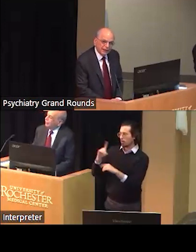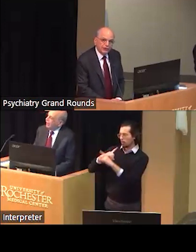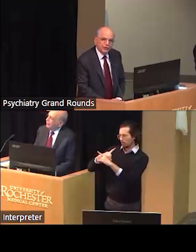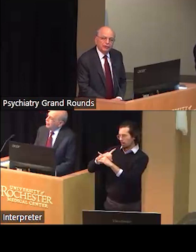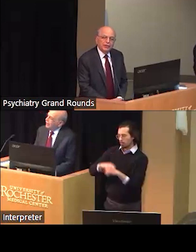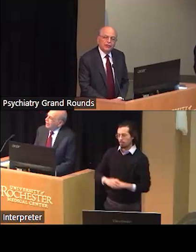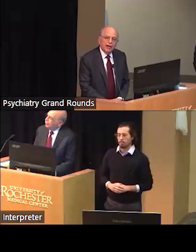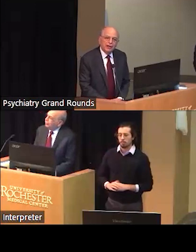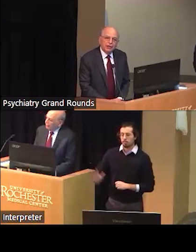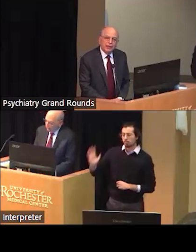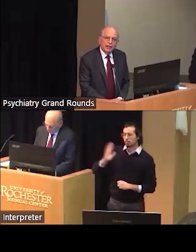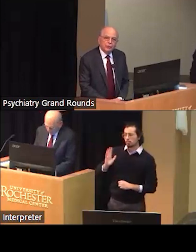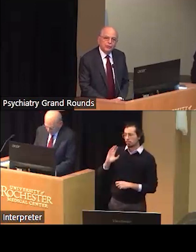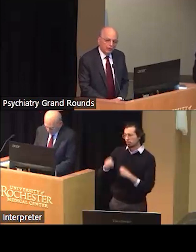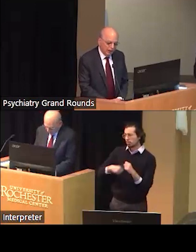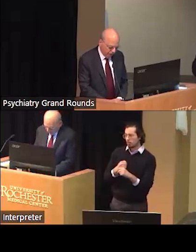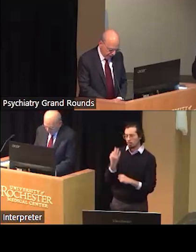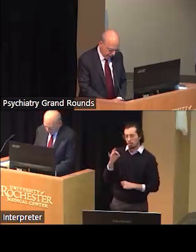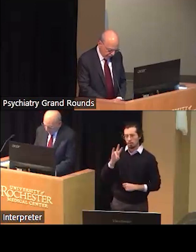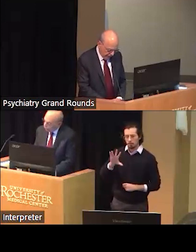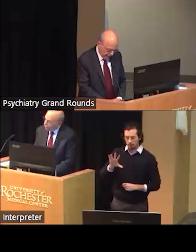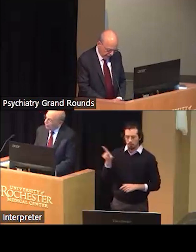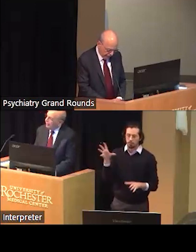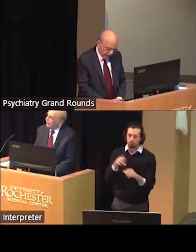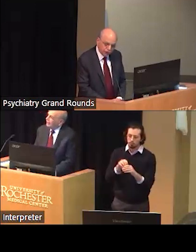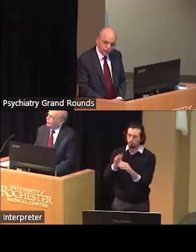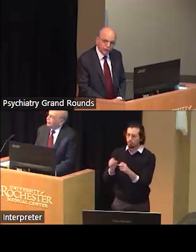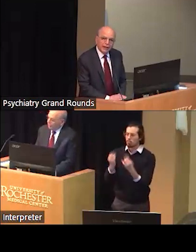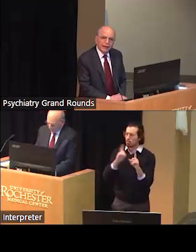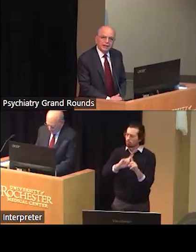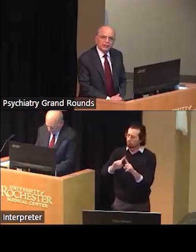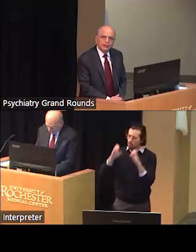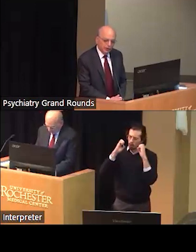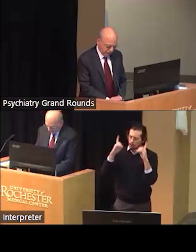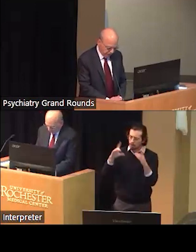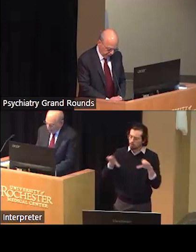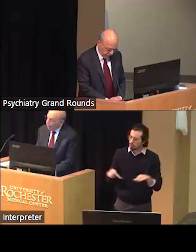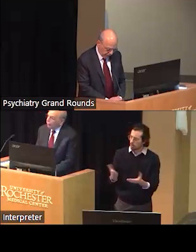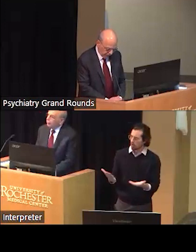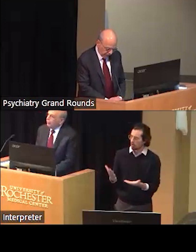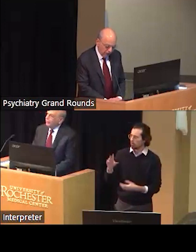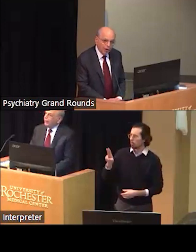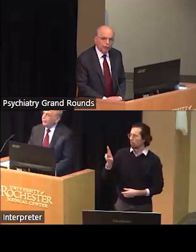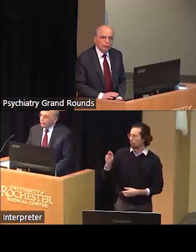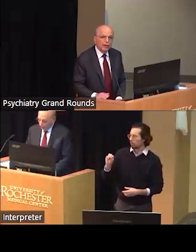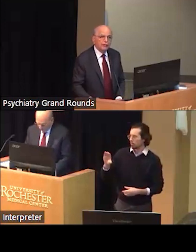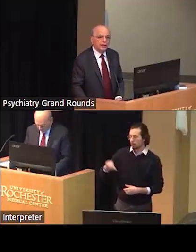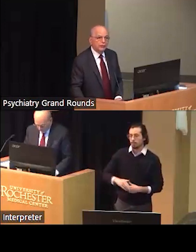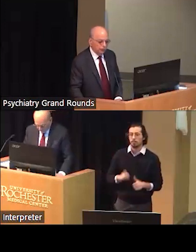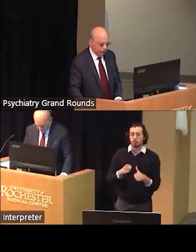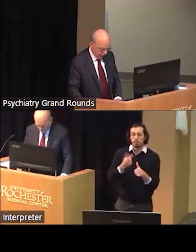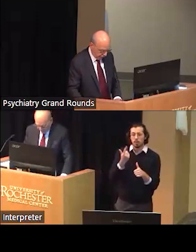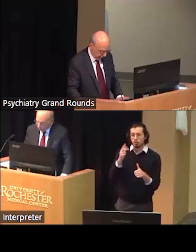Beginning in 1975, he was involved in a variety of educational activities here at the medical center, from